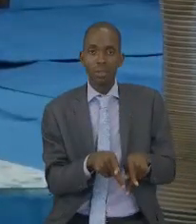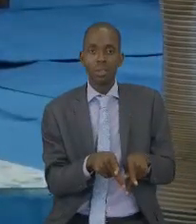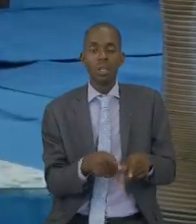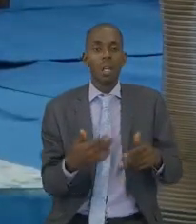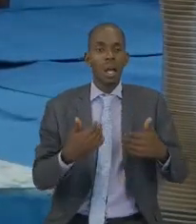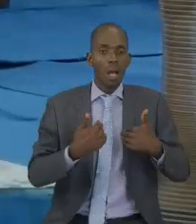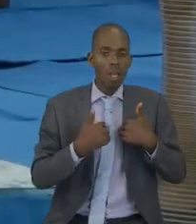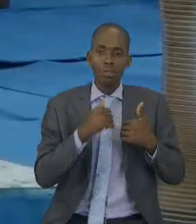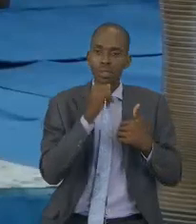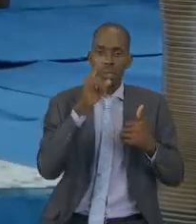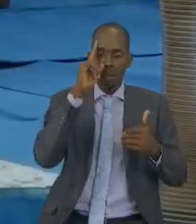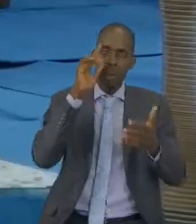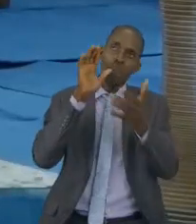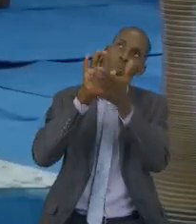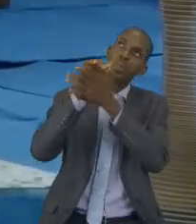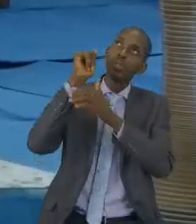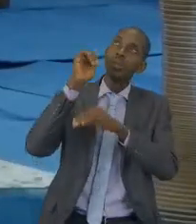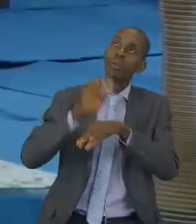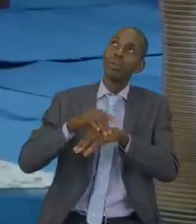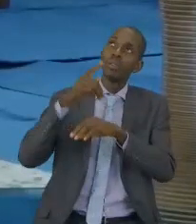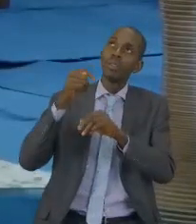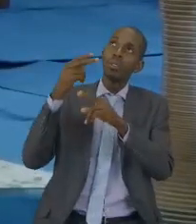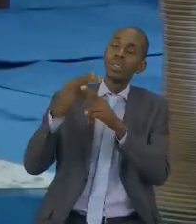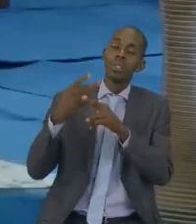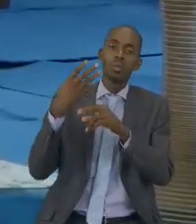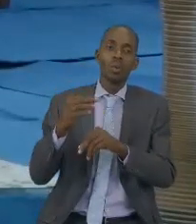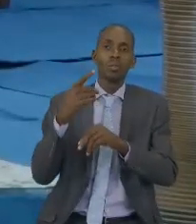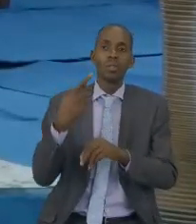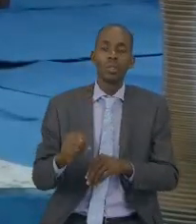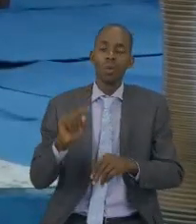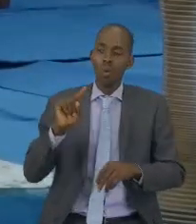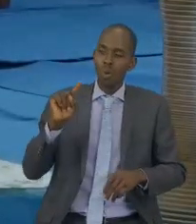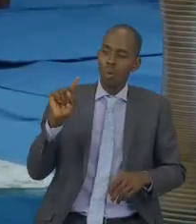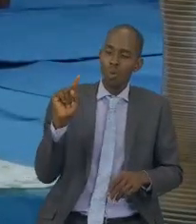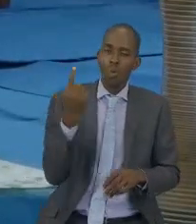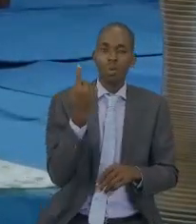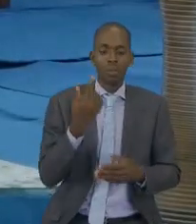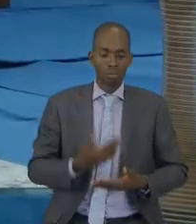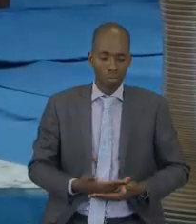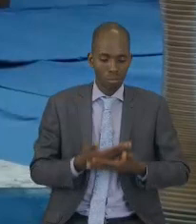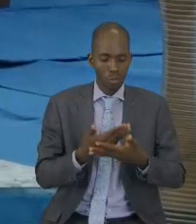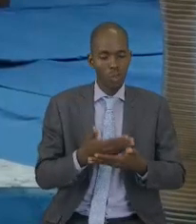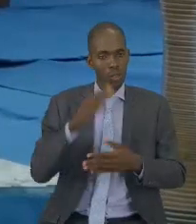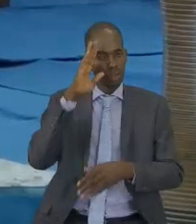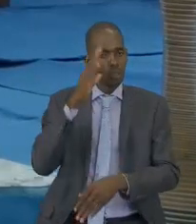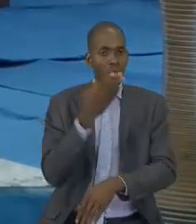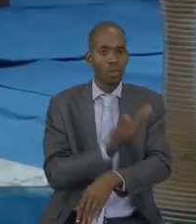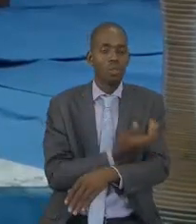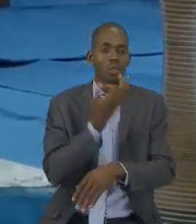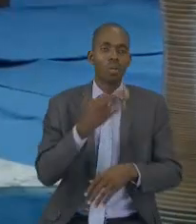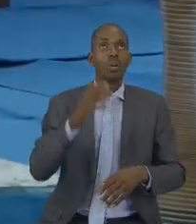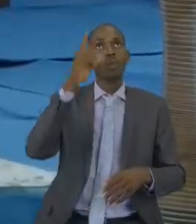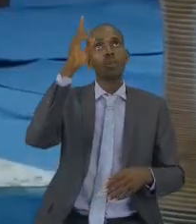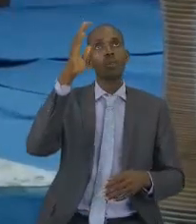has not believed in the name of the only begotten Son